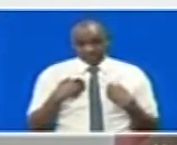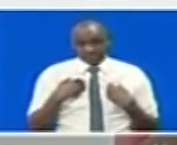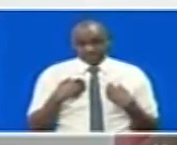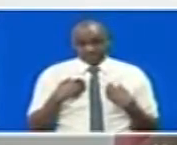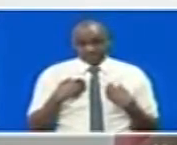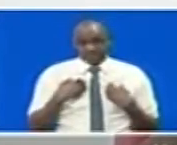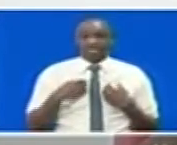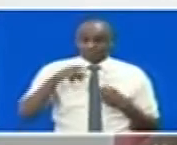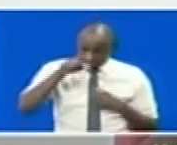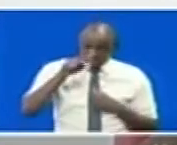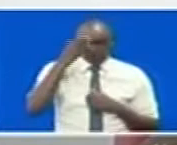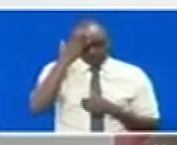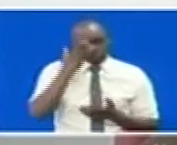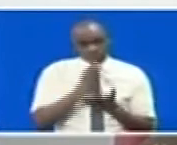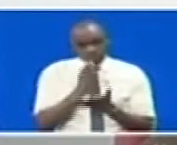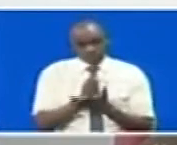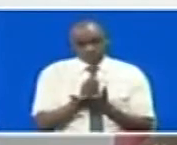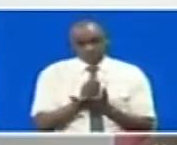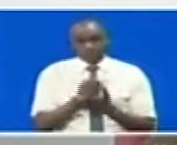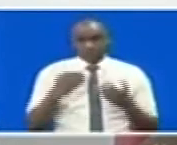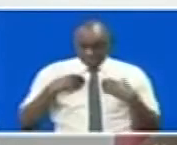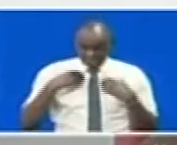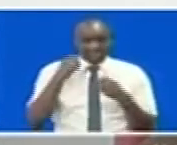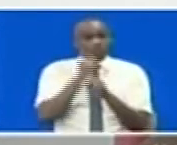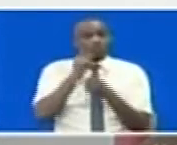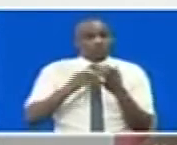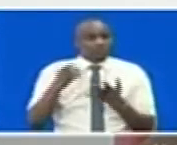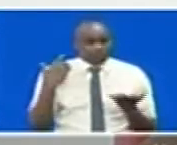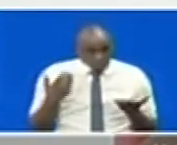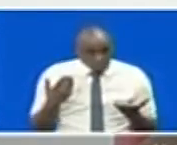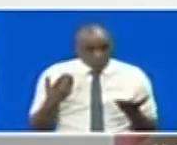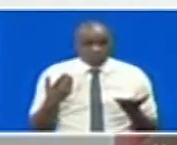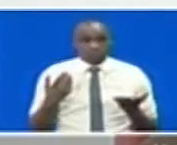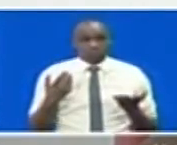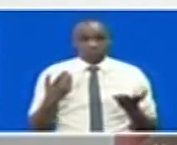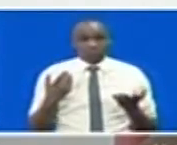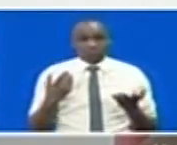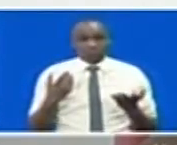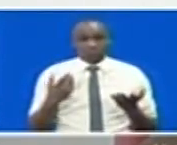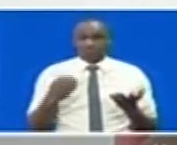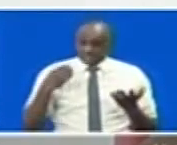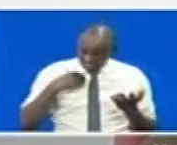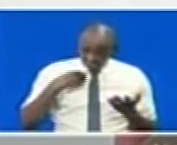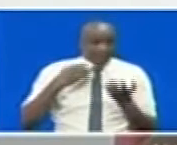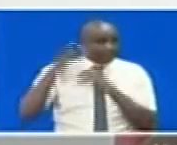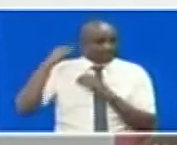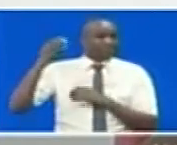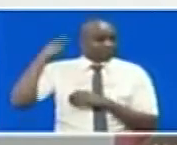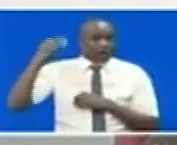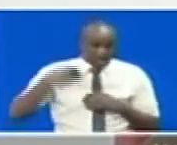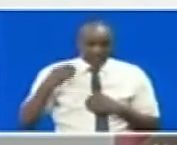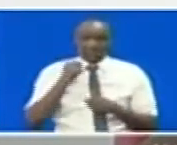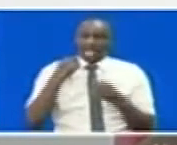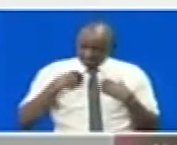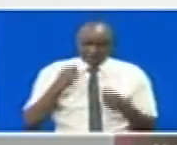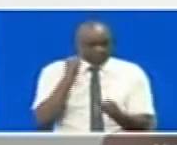he honestly knows that I have done as well as I could in my past, and I continue to do